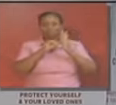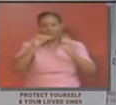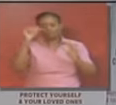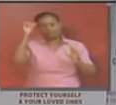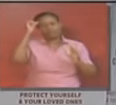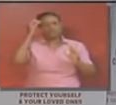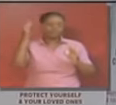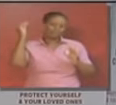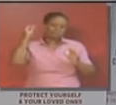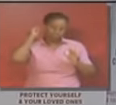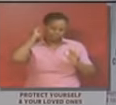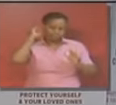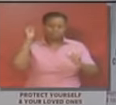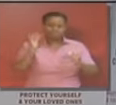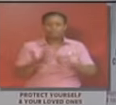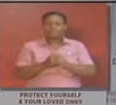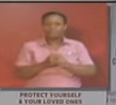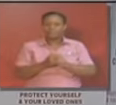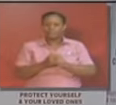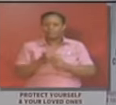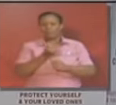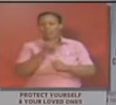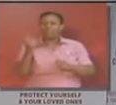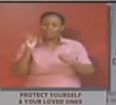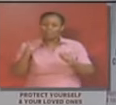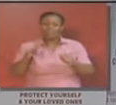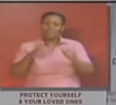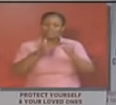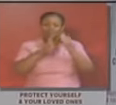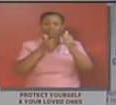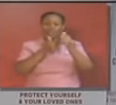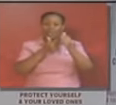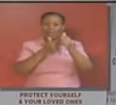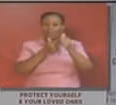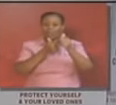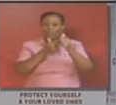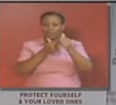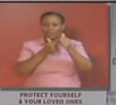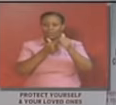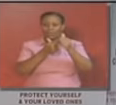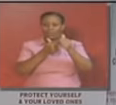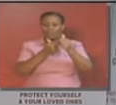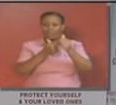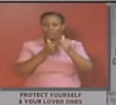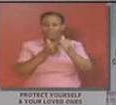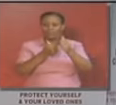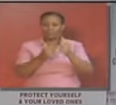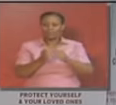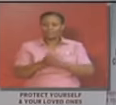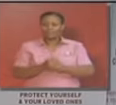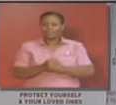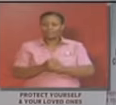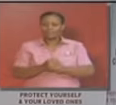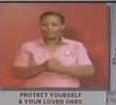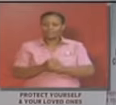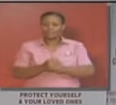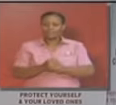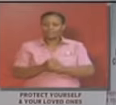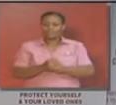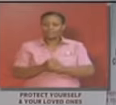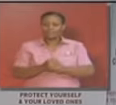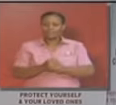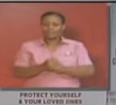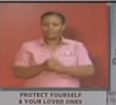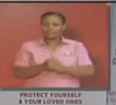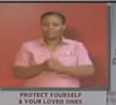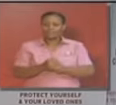to follow all of the new normal guidelines all of the time. And I know we have heard these before, but I think it is